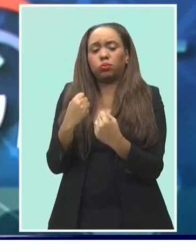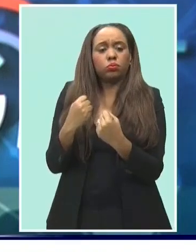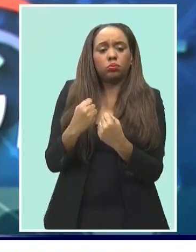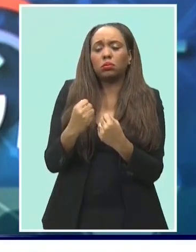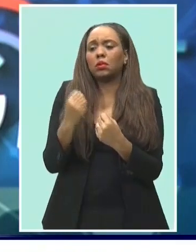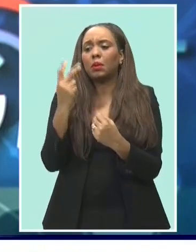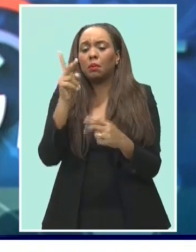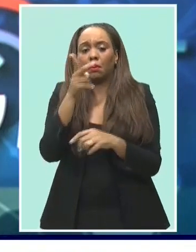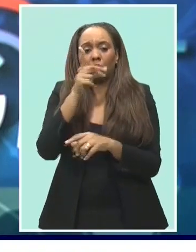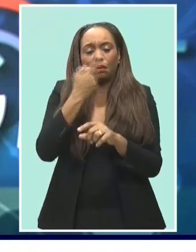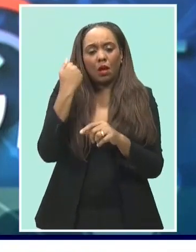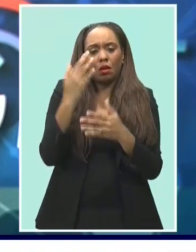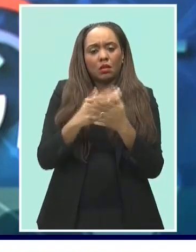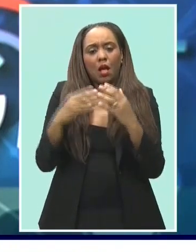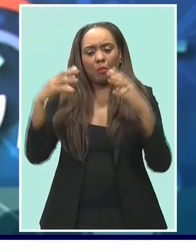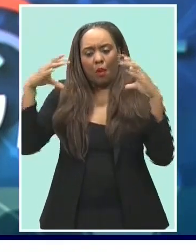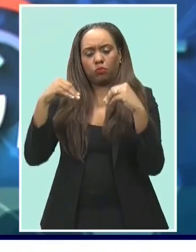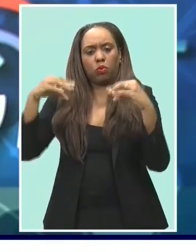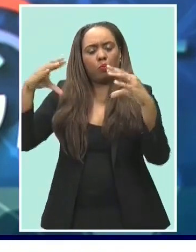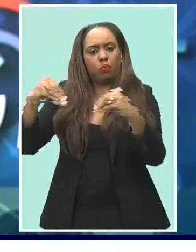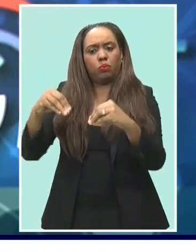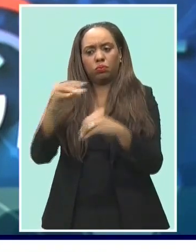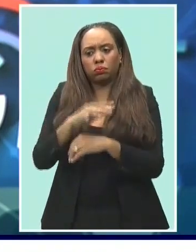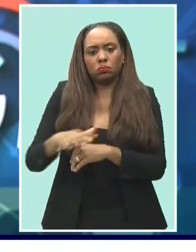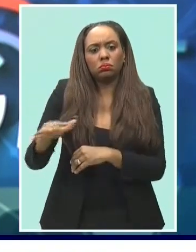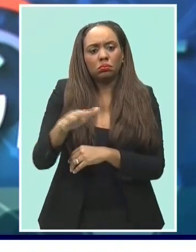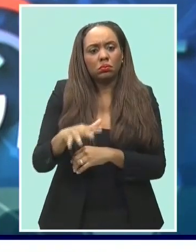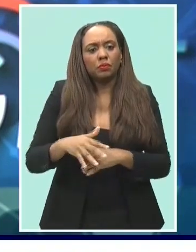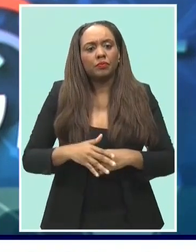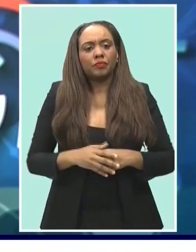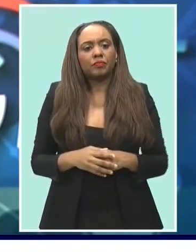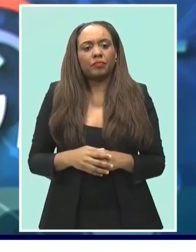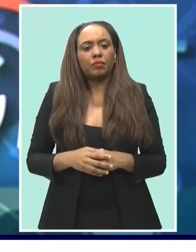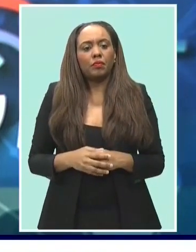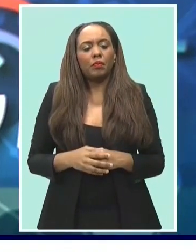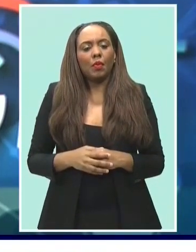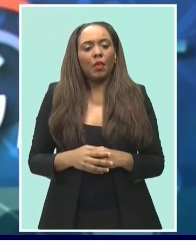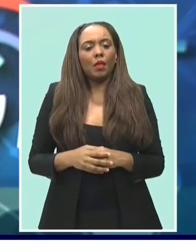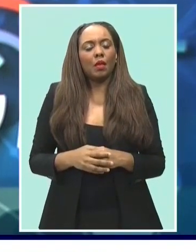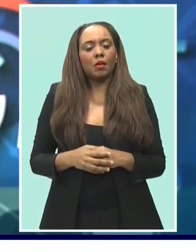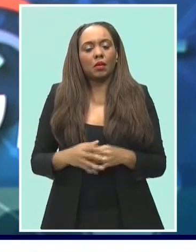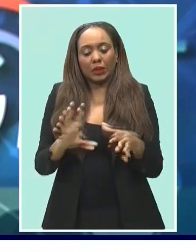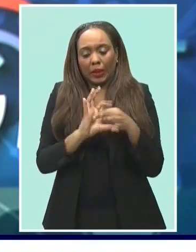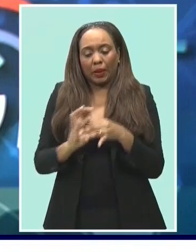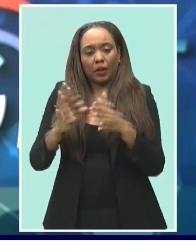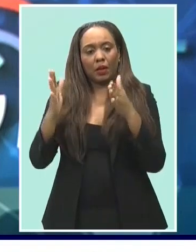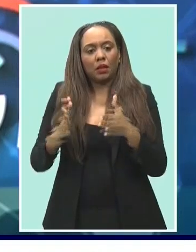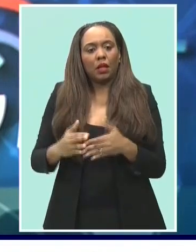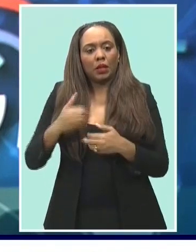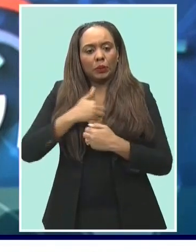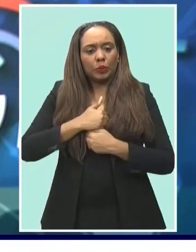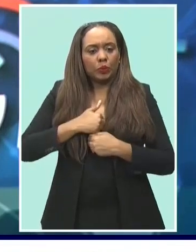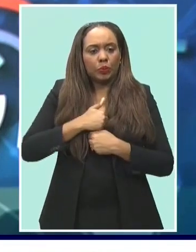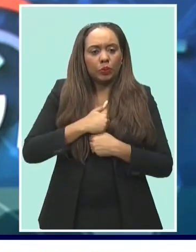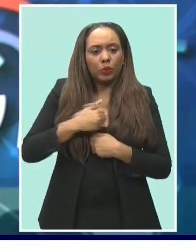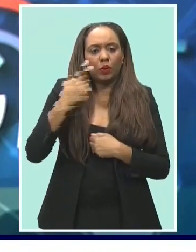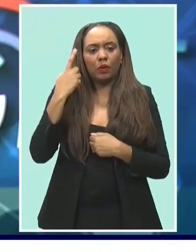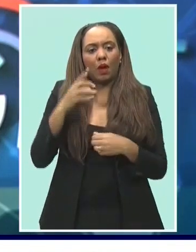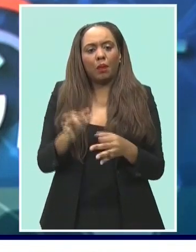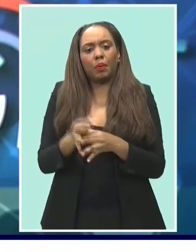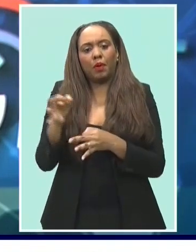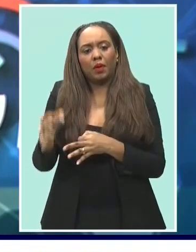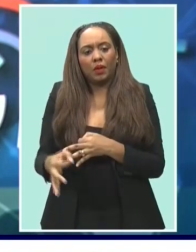outages across the island. Communications coordinator at the BL&P, Jennifer Blackman, in apologizing for the delayed